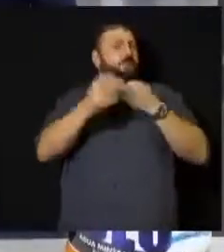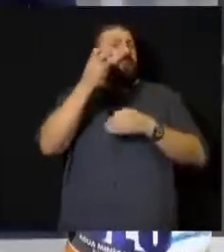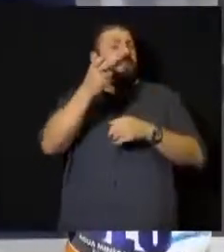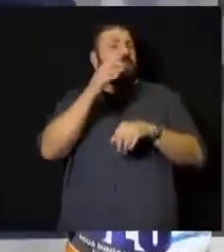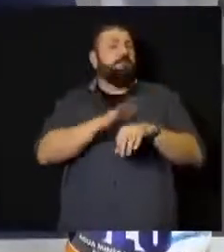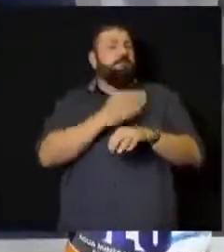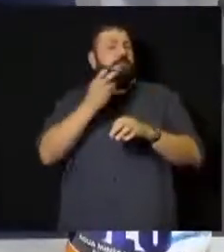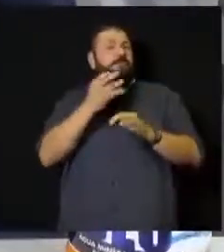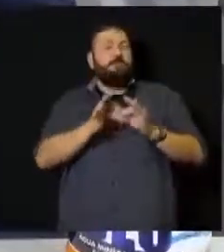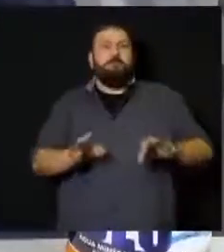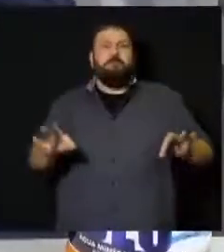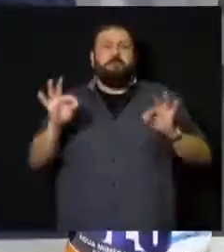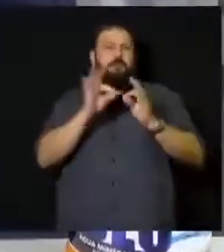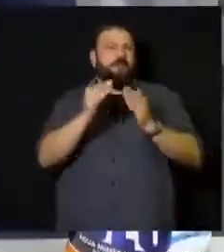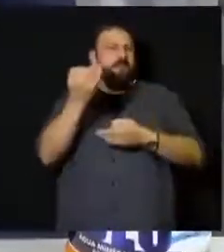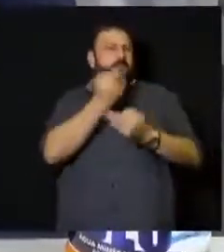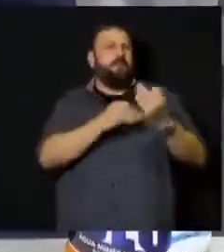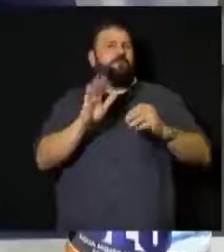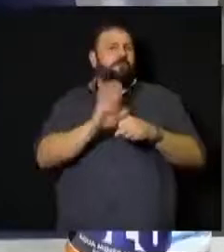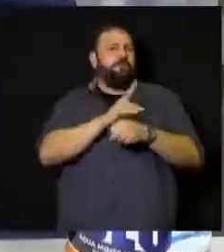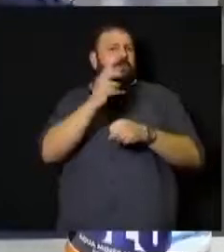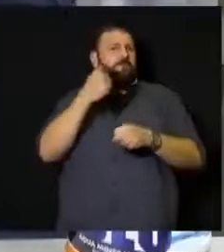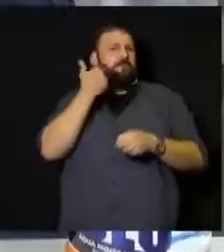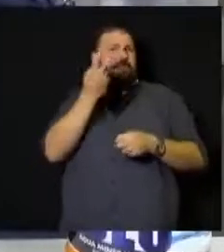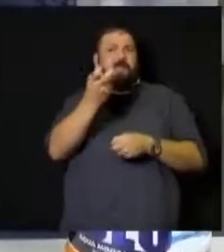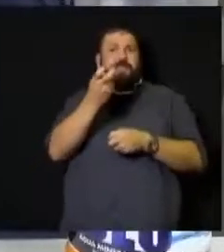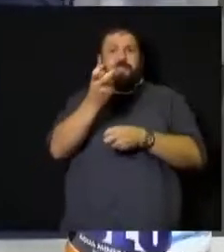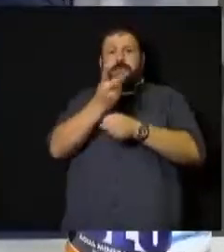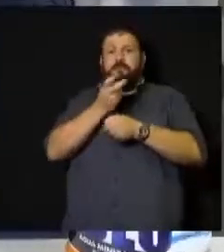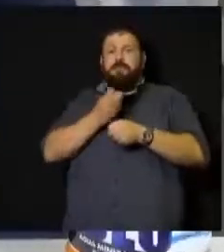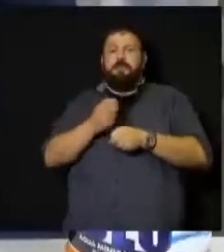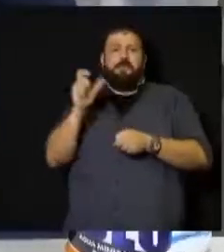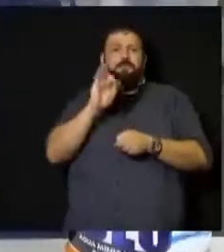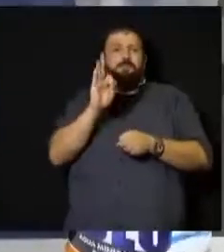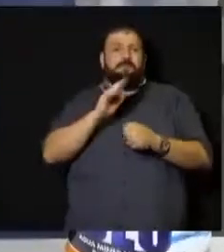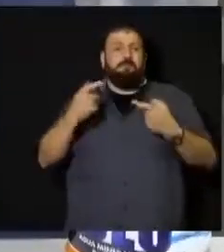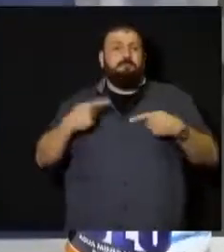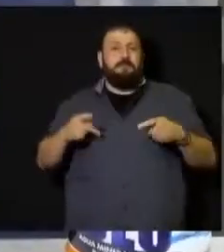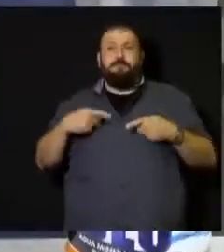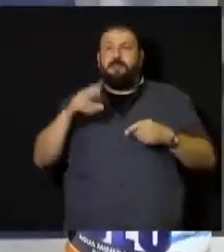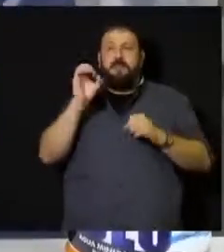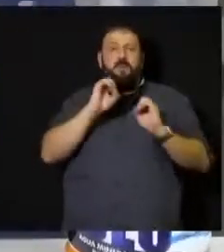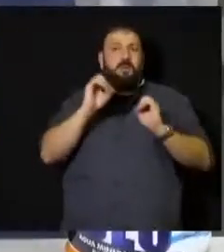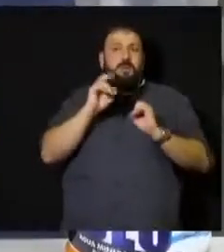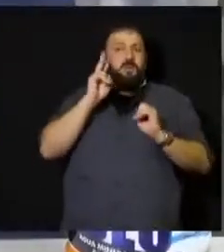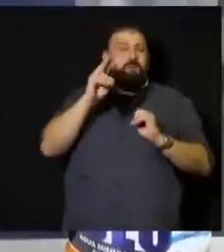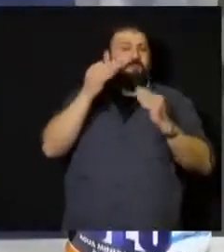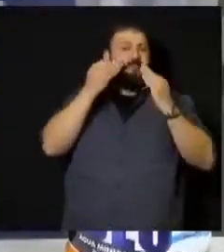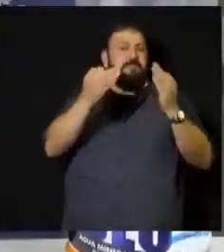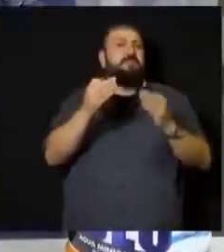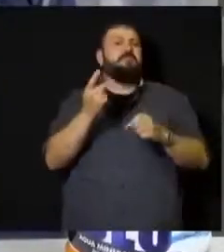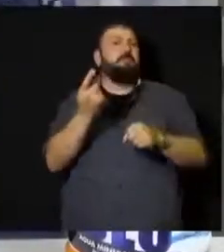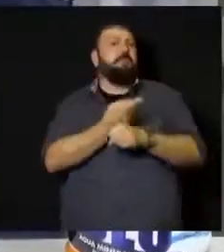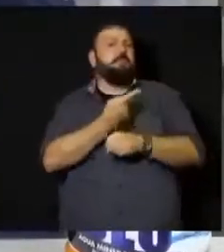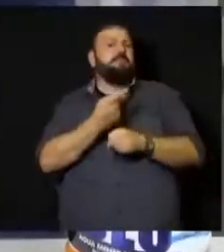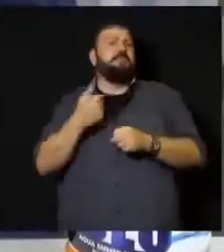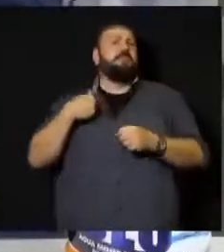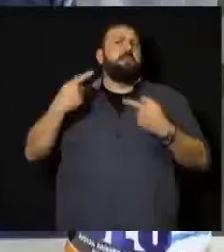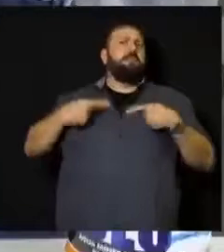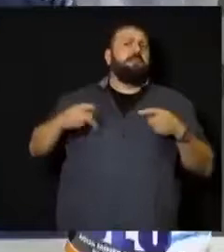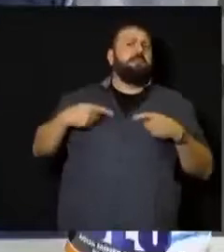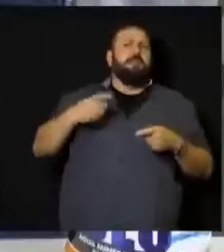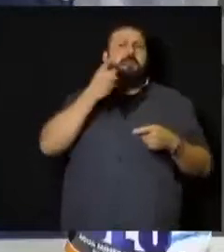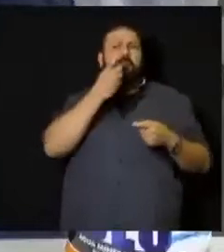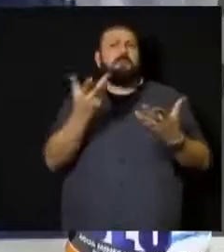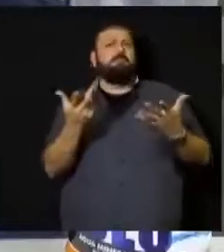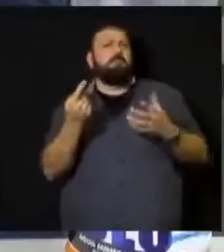start growing and start advancing. Open your camera. If you have a guest, if that guest doesn't listen to your testimony, what's going to happen? Well, the person is going